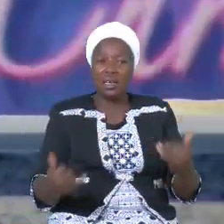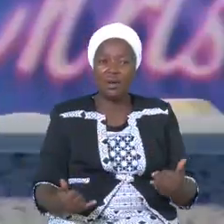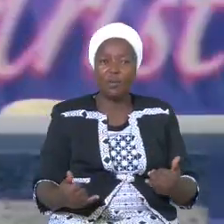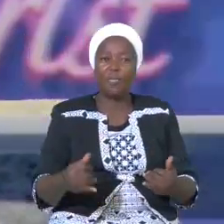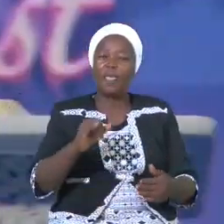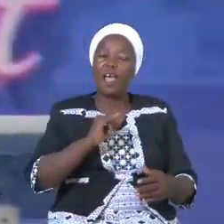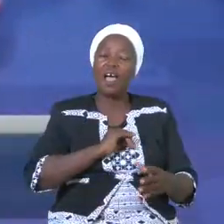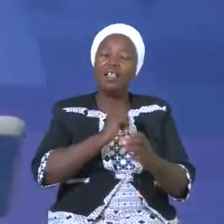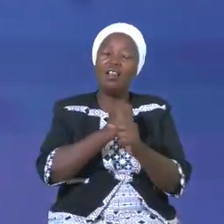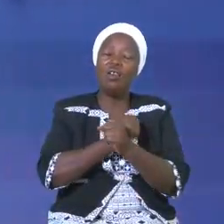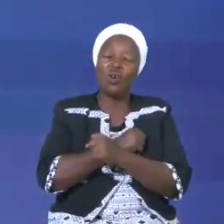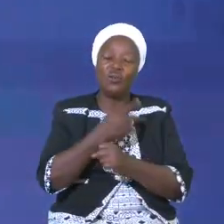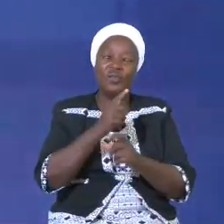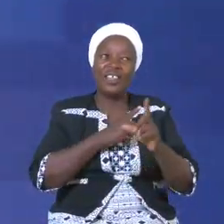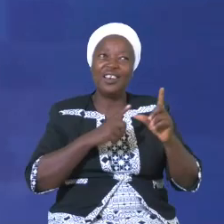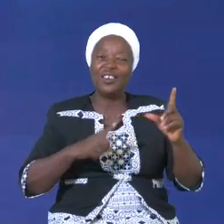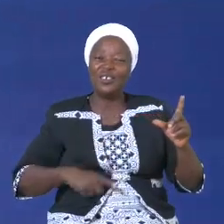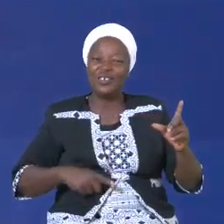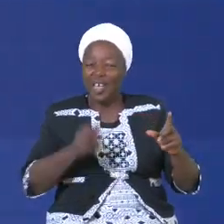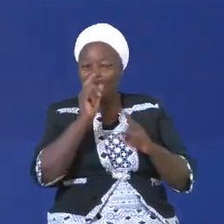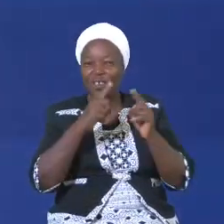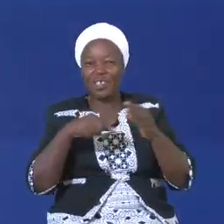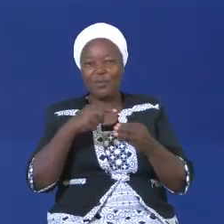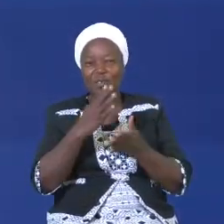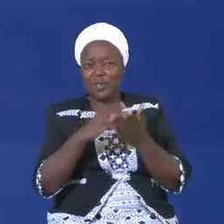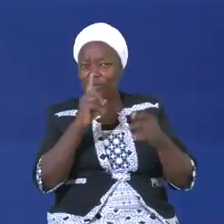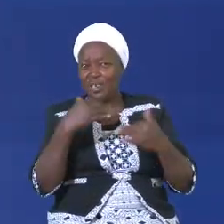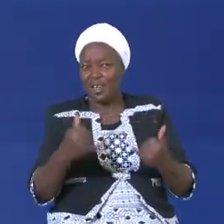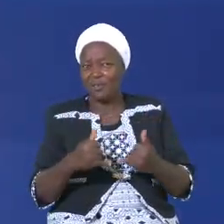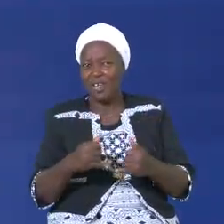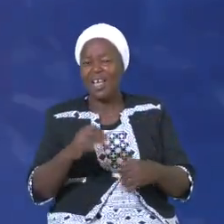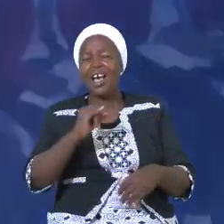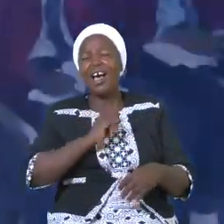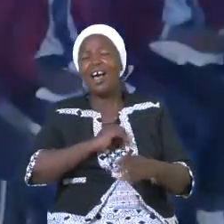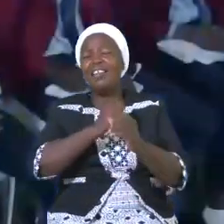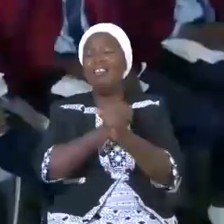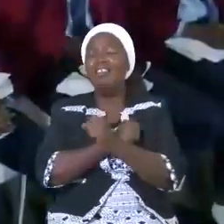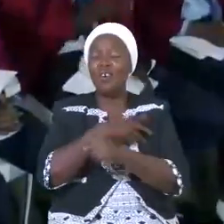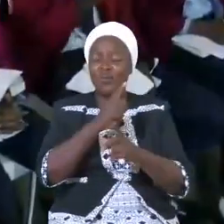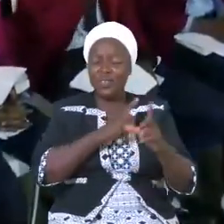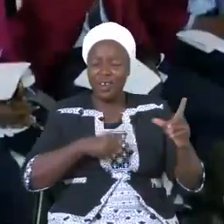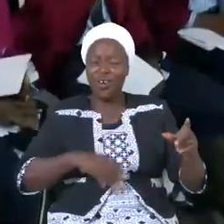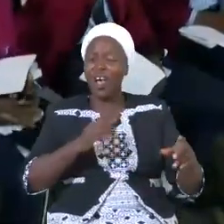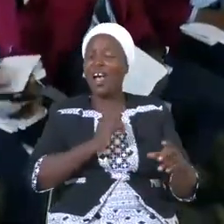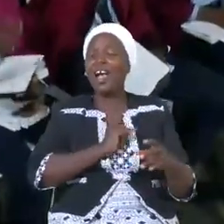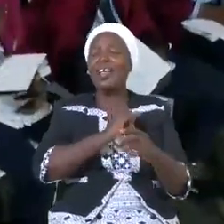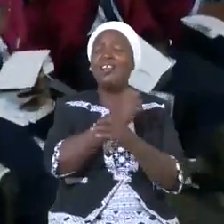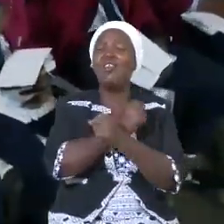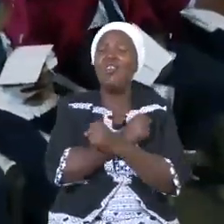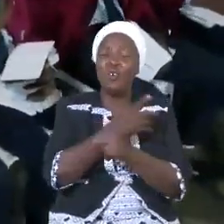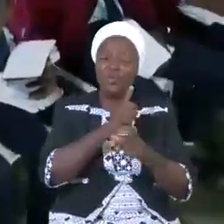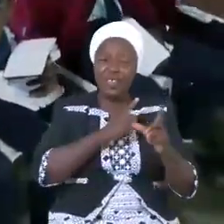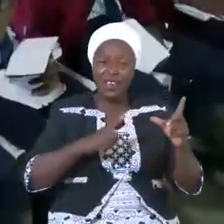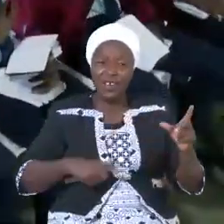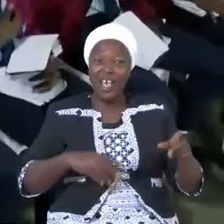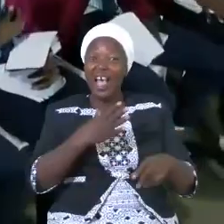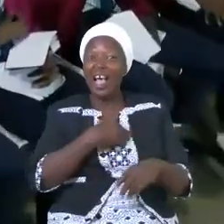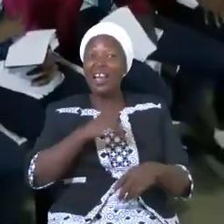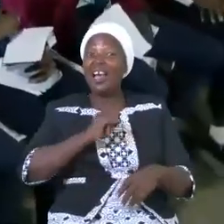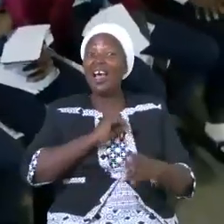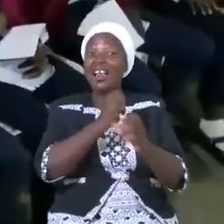the lord i'm talking to somebody there today i love the lord i love the lord and i love his